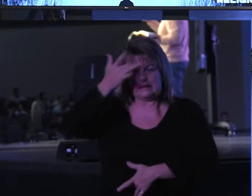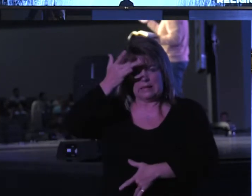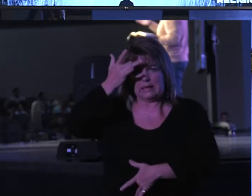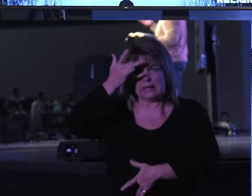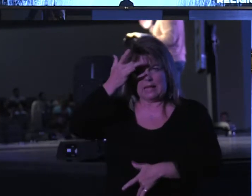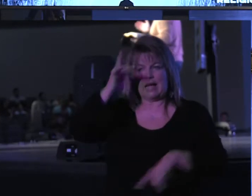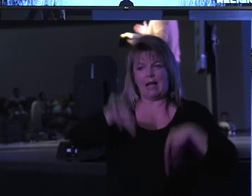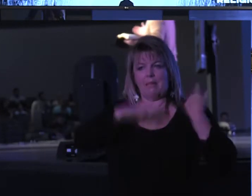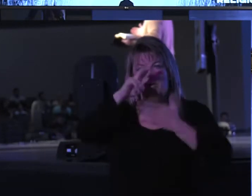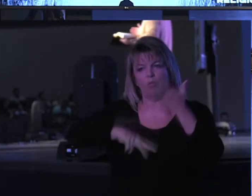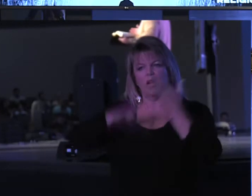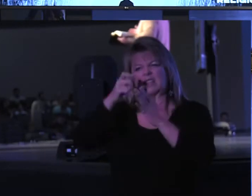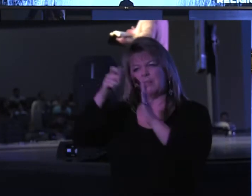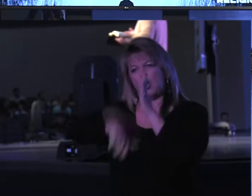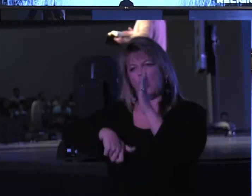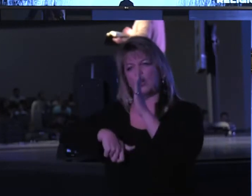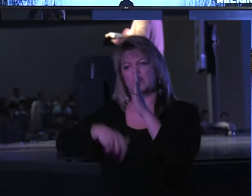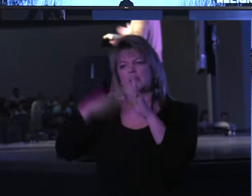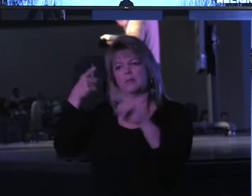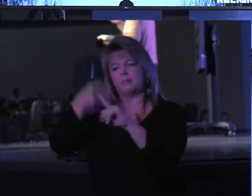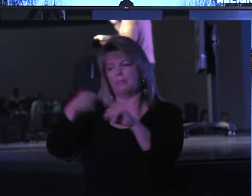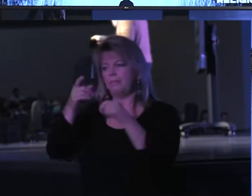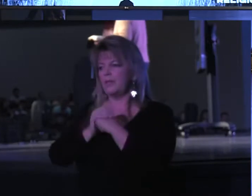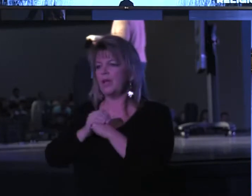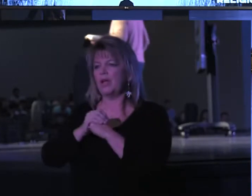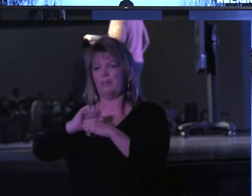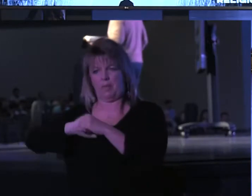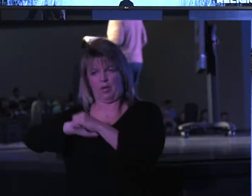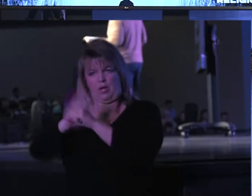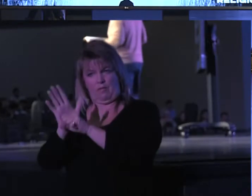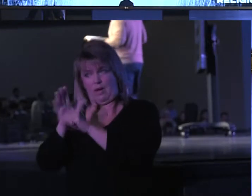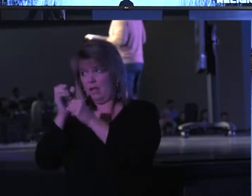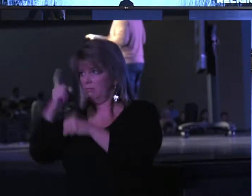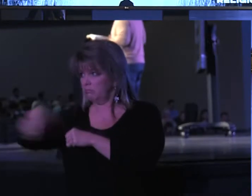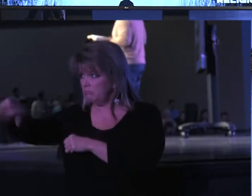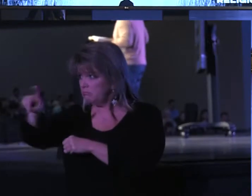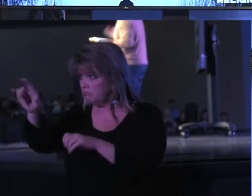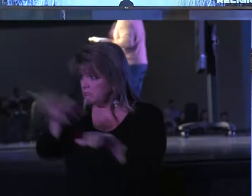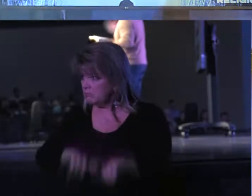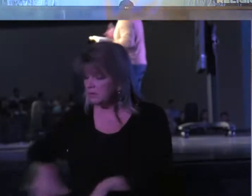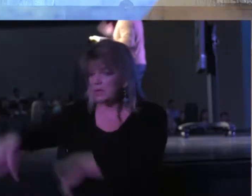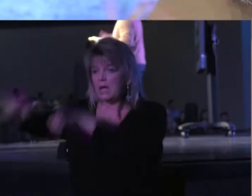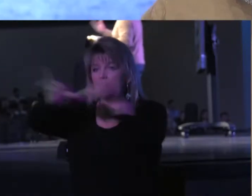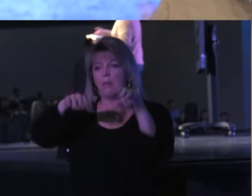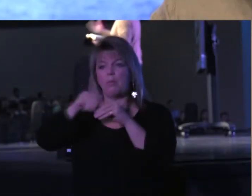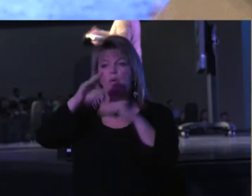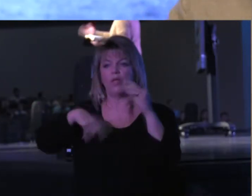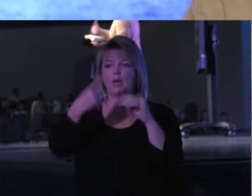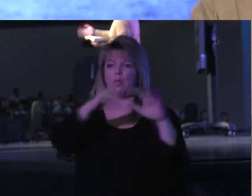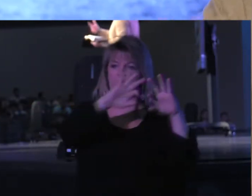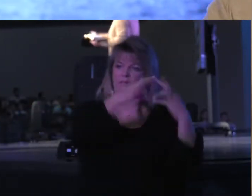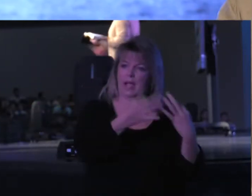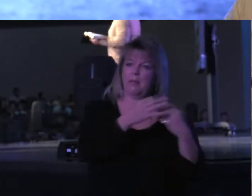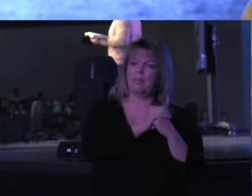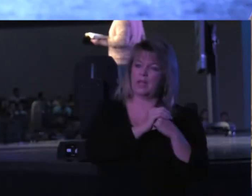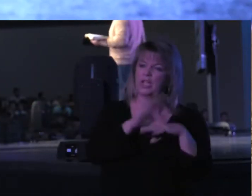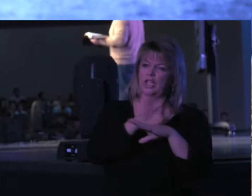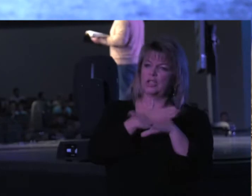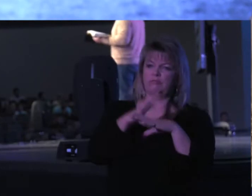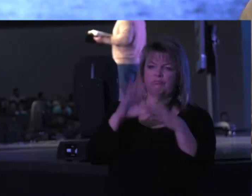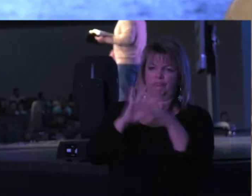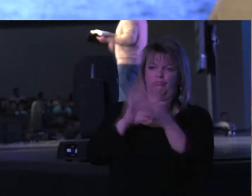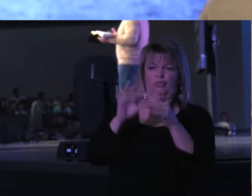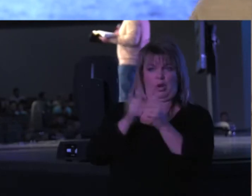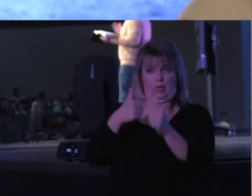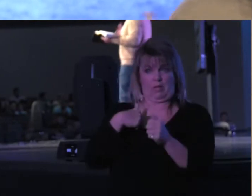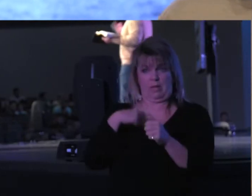been reading some articles about COVID-19, as have many of you, and more than one family has shared with me